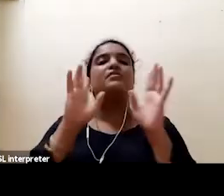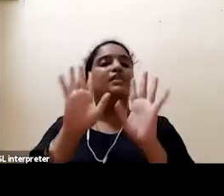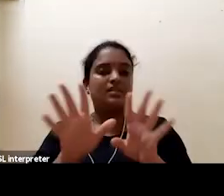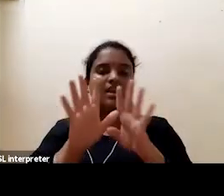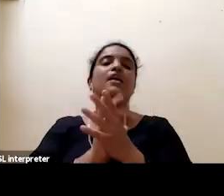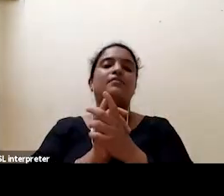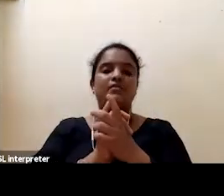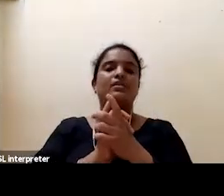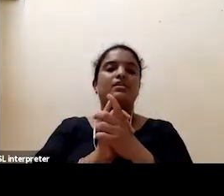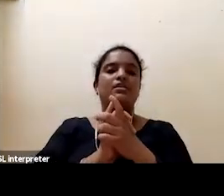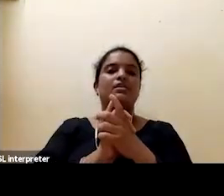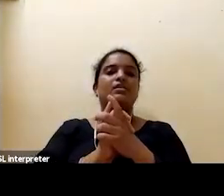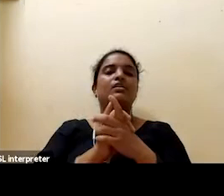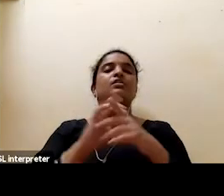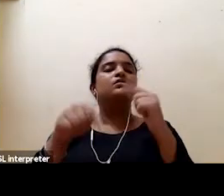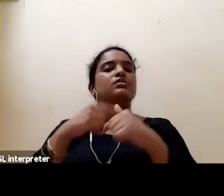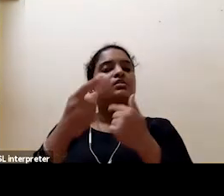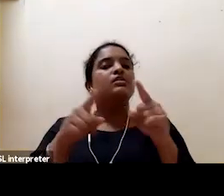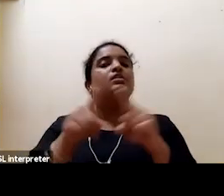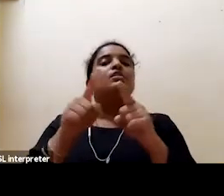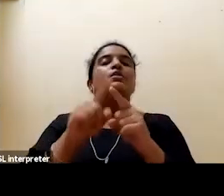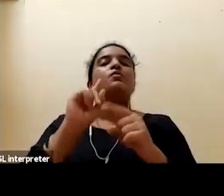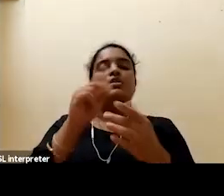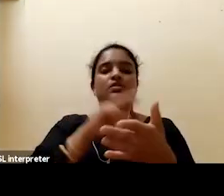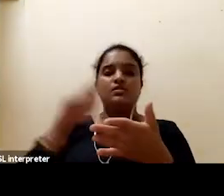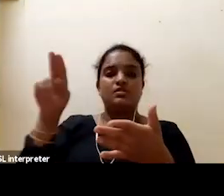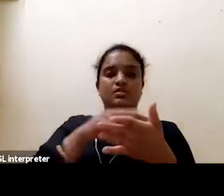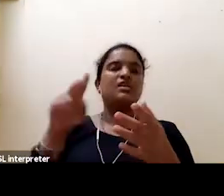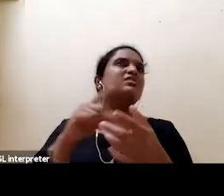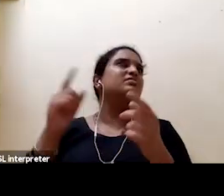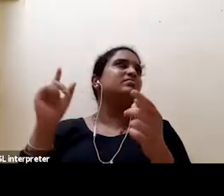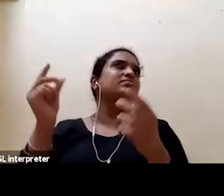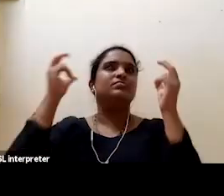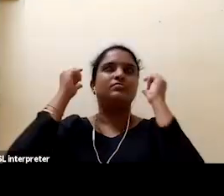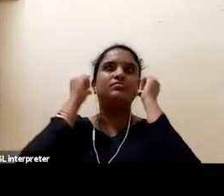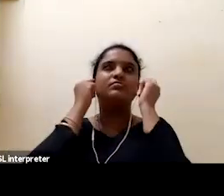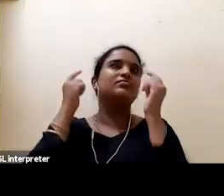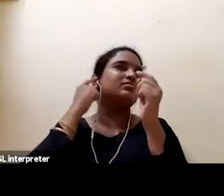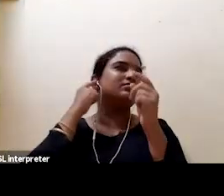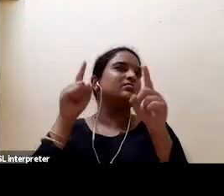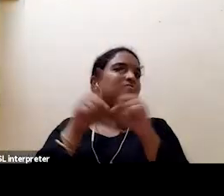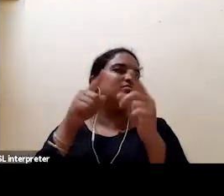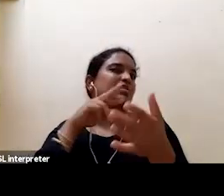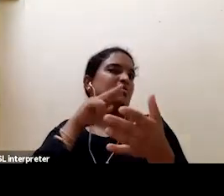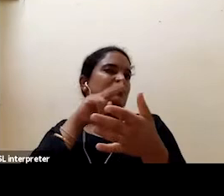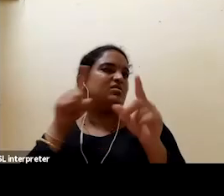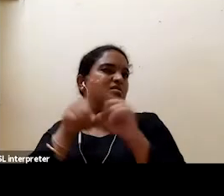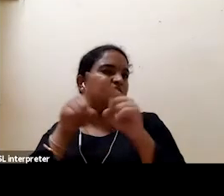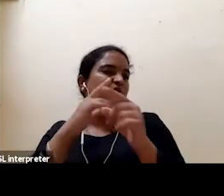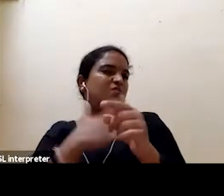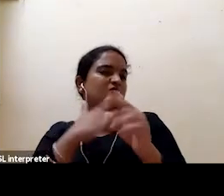audience. So the other way to go about doing this is read your work aloud and check if it actually sounds like how you're talking. And